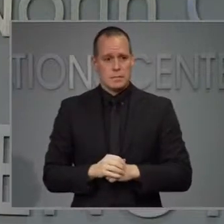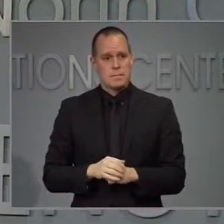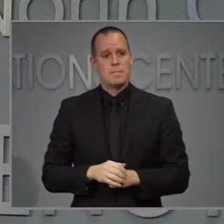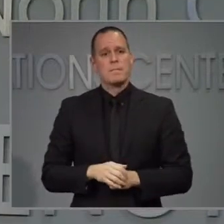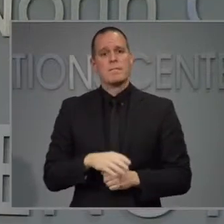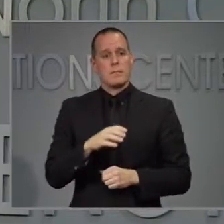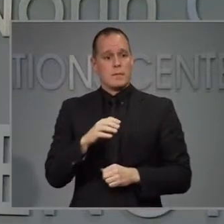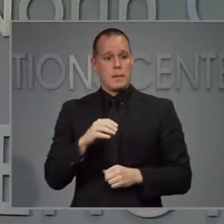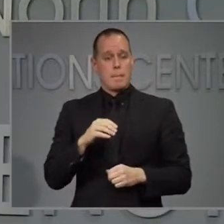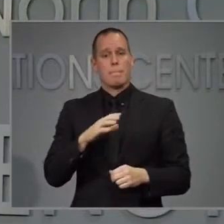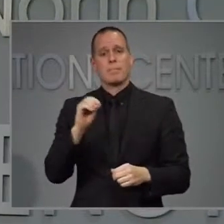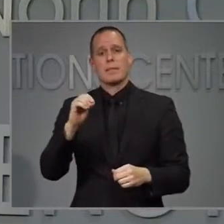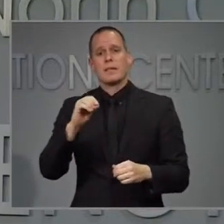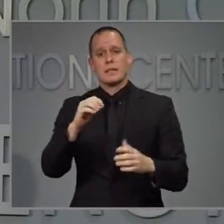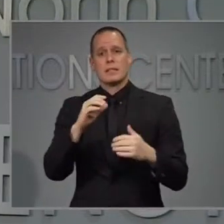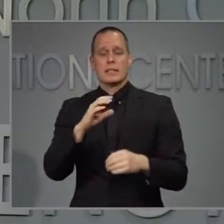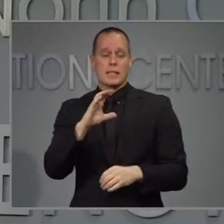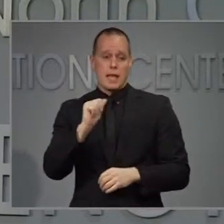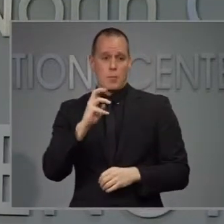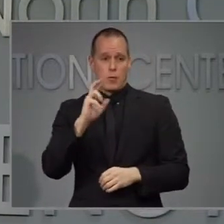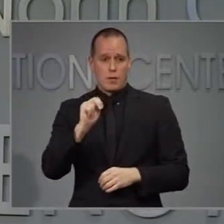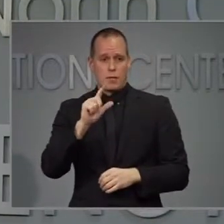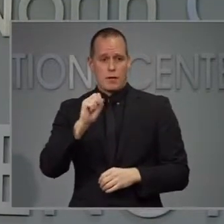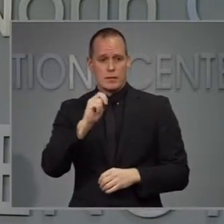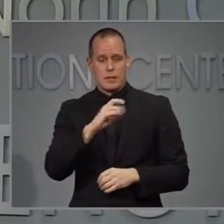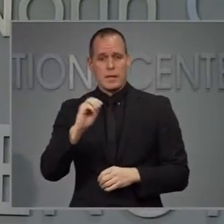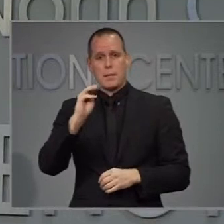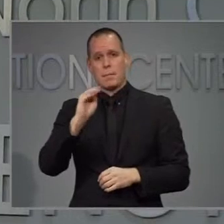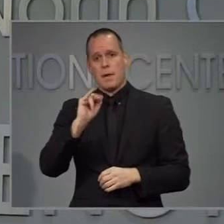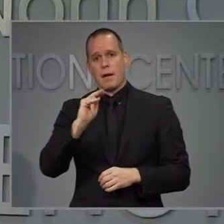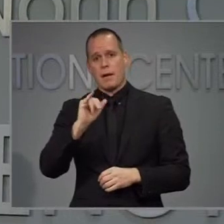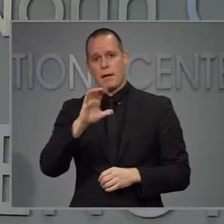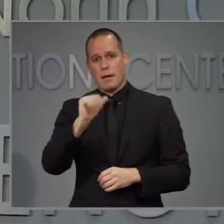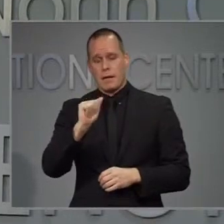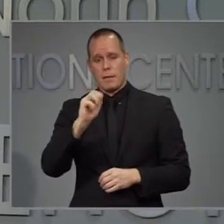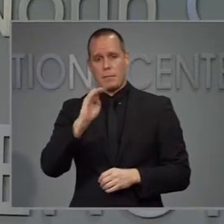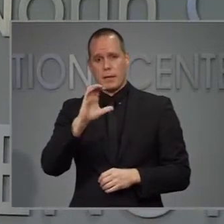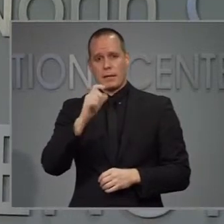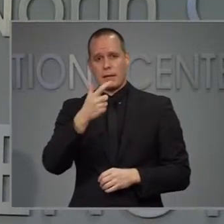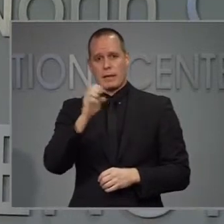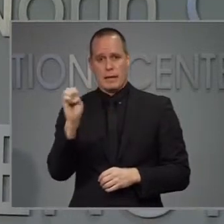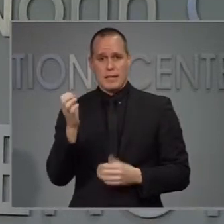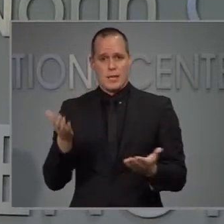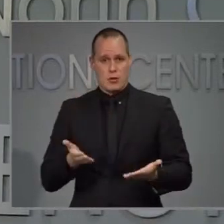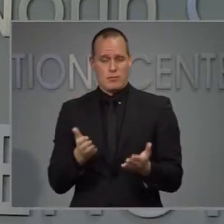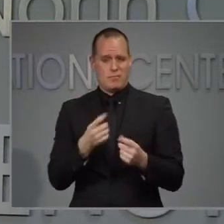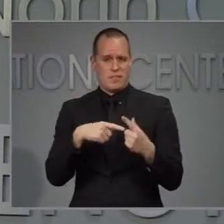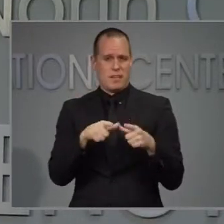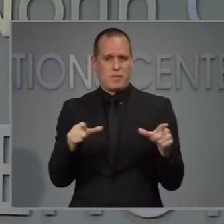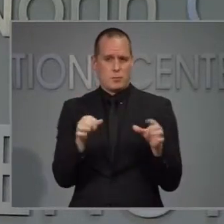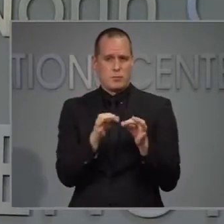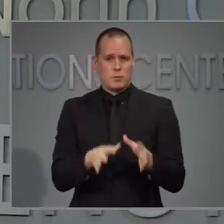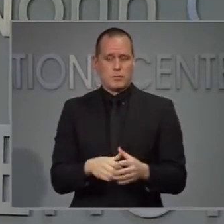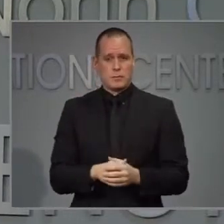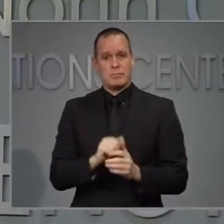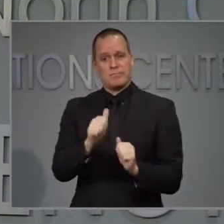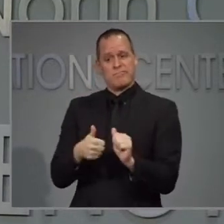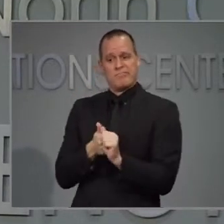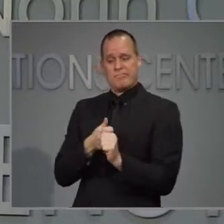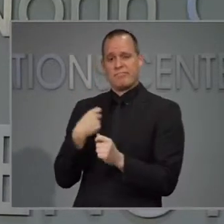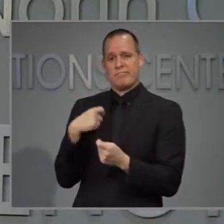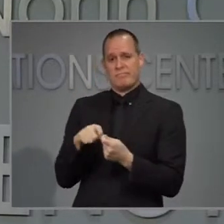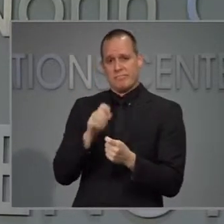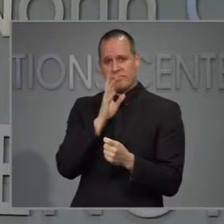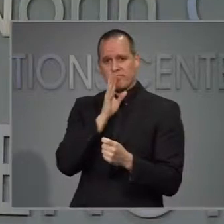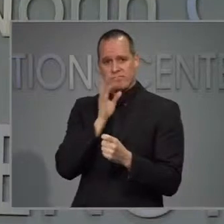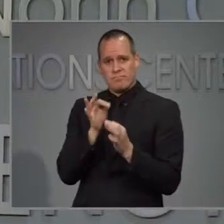and Cameron Larson are our sign language interpreters. And behind the scenes, Jackie and Jasmine Mativier